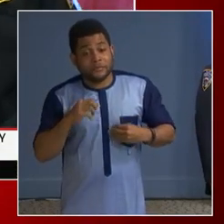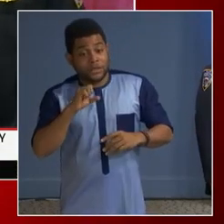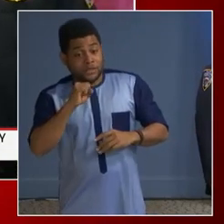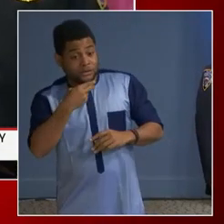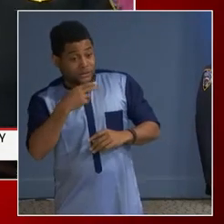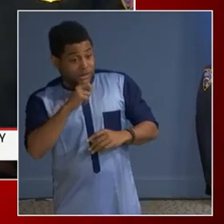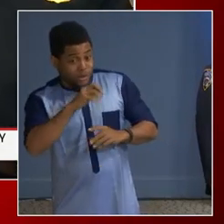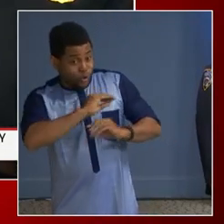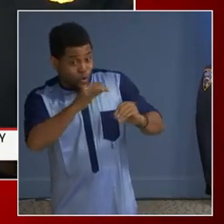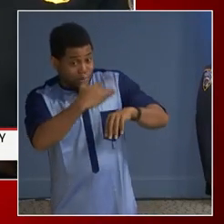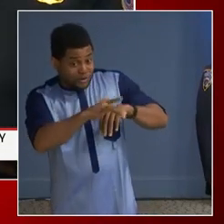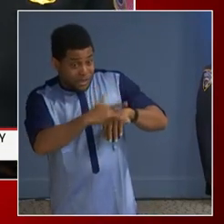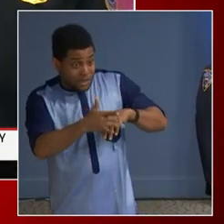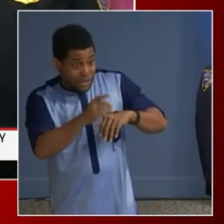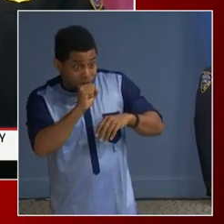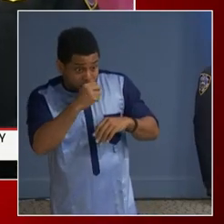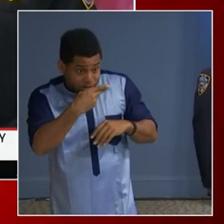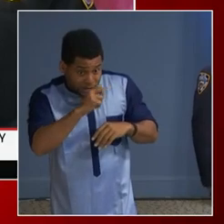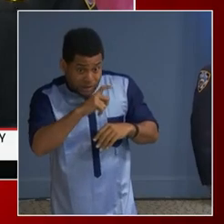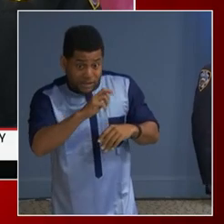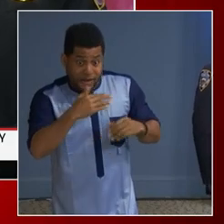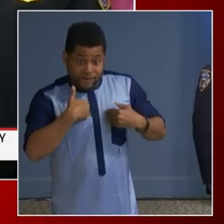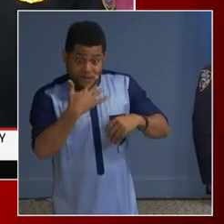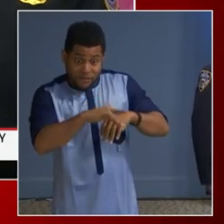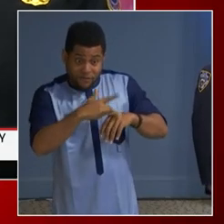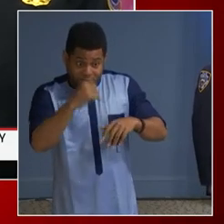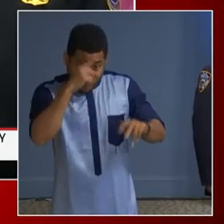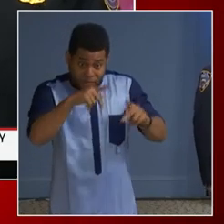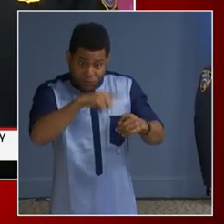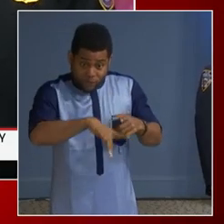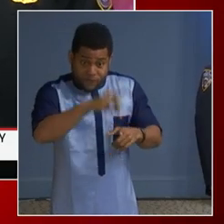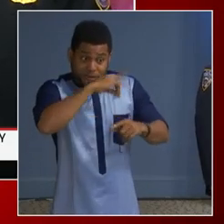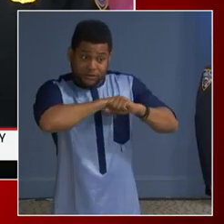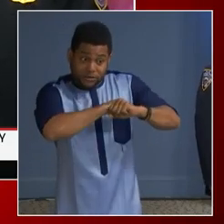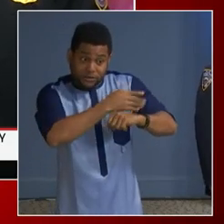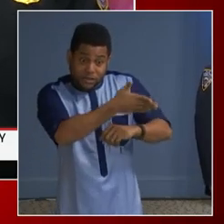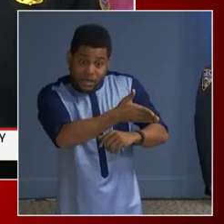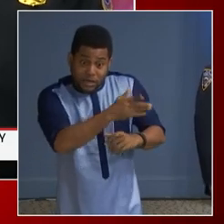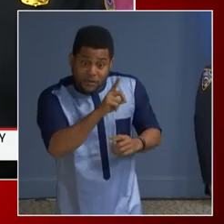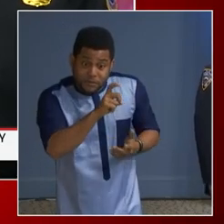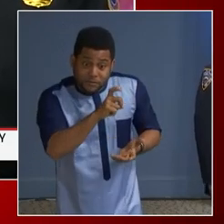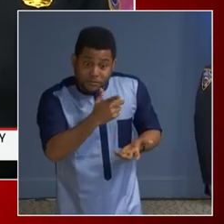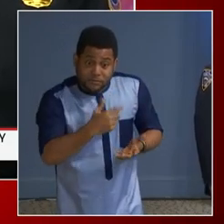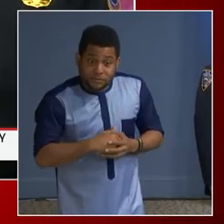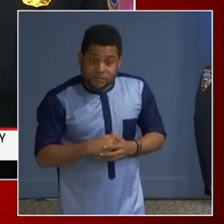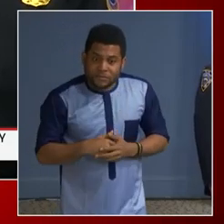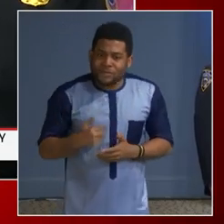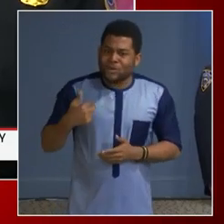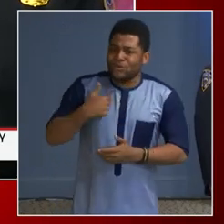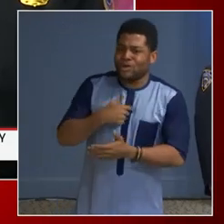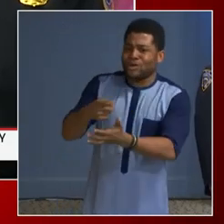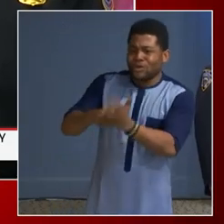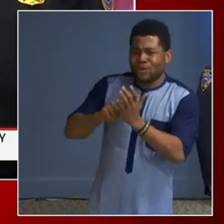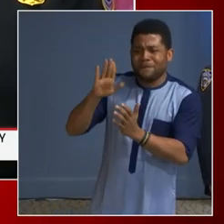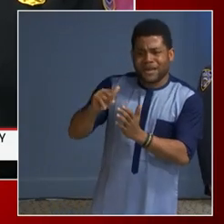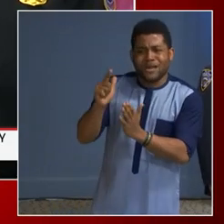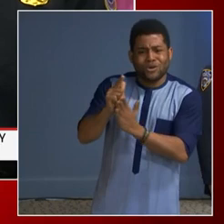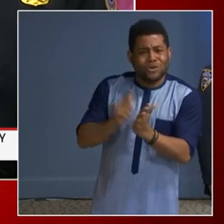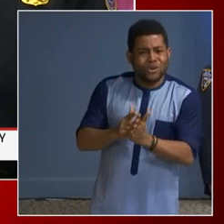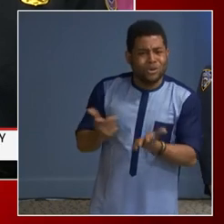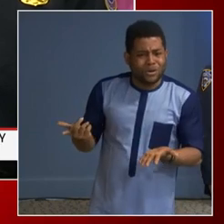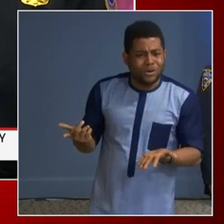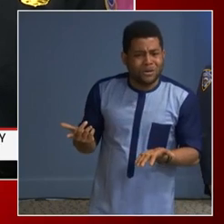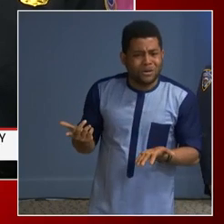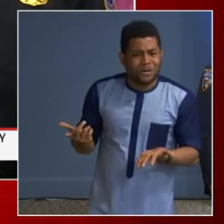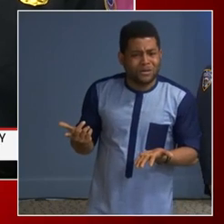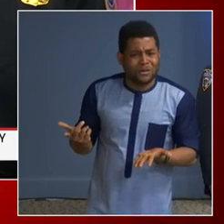Is shelter space available? Will people be able to find, will everyone be able to find shelter? We're required by law to